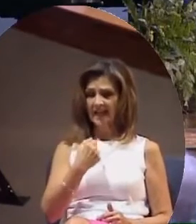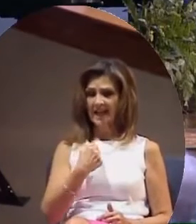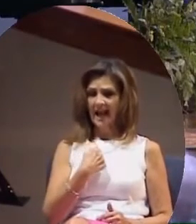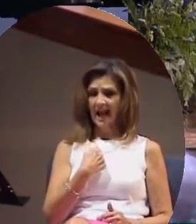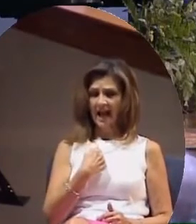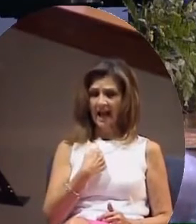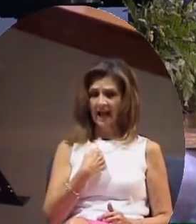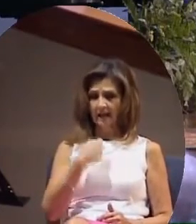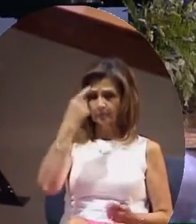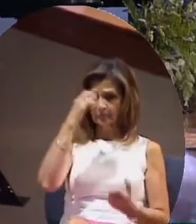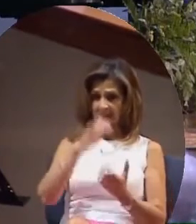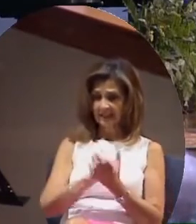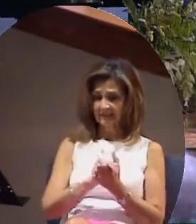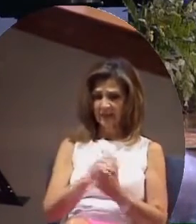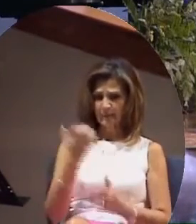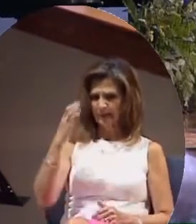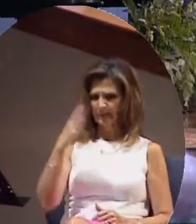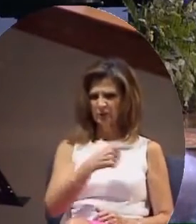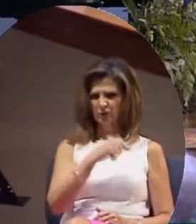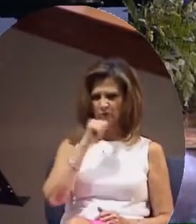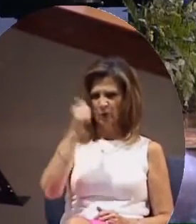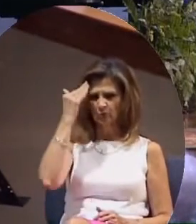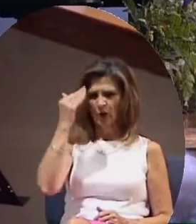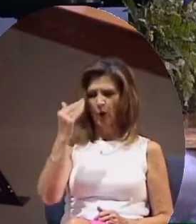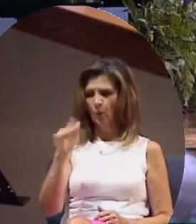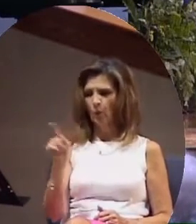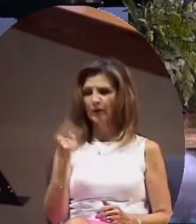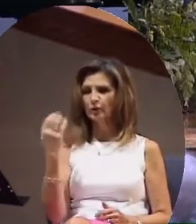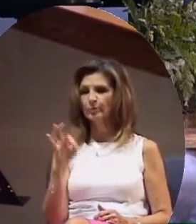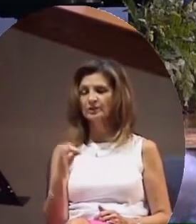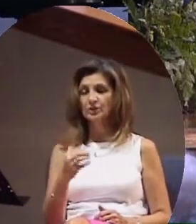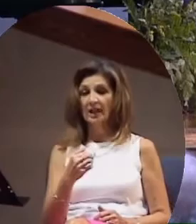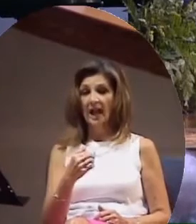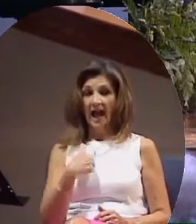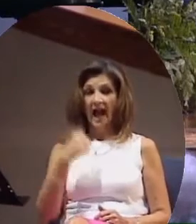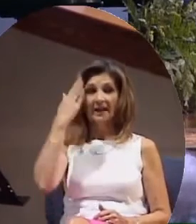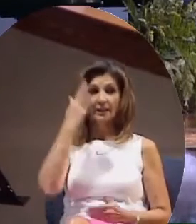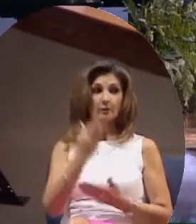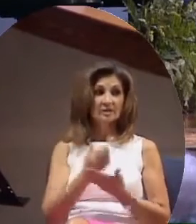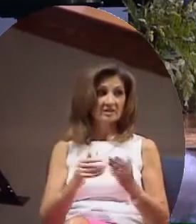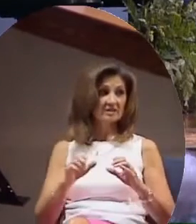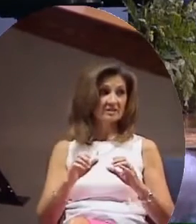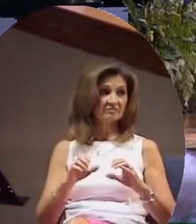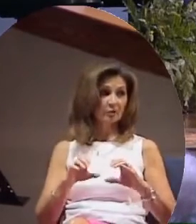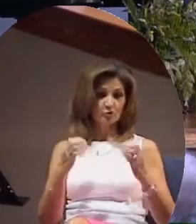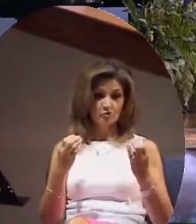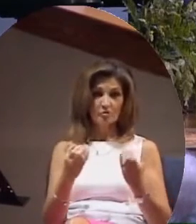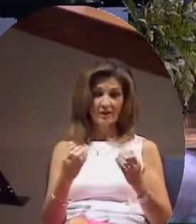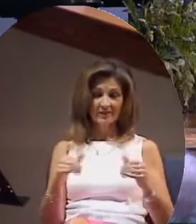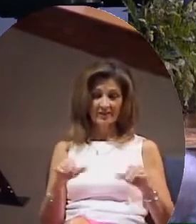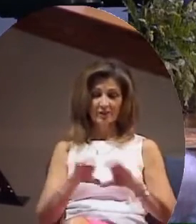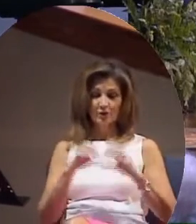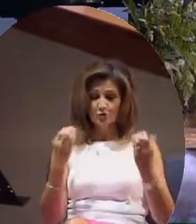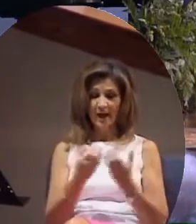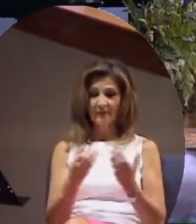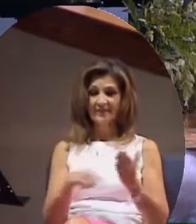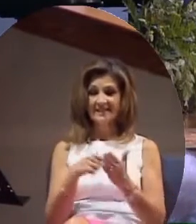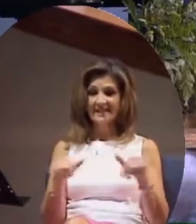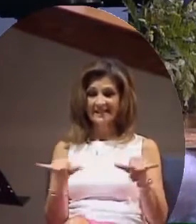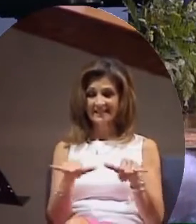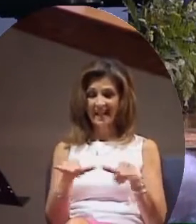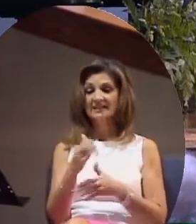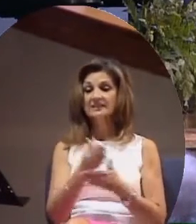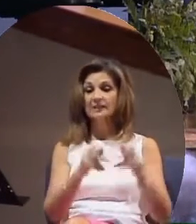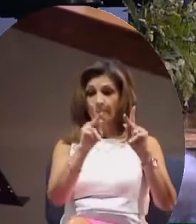that. You say, preacher, you don't know where you're preaching at. I know in a crowd this big, there's somebody that needs this tonight. When